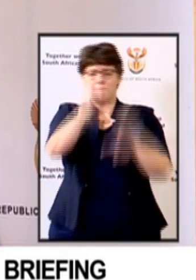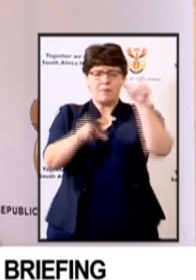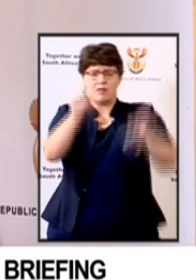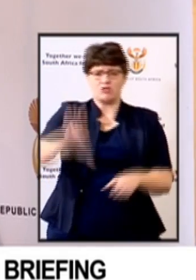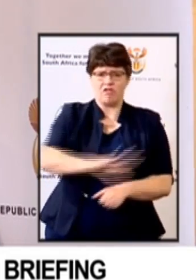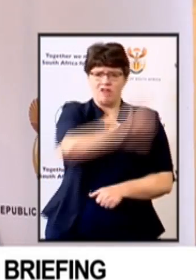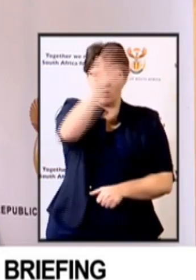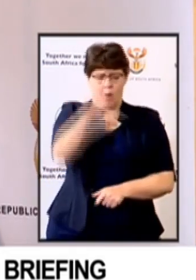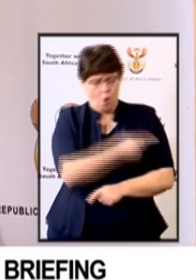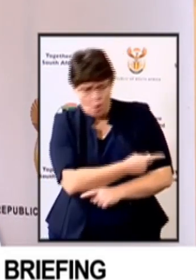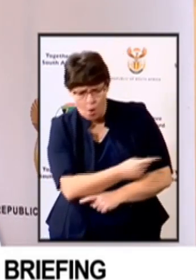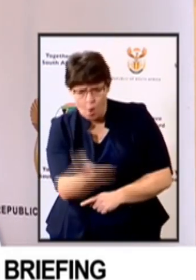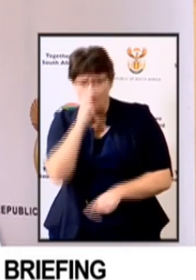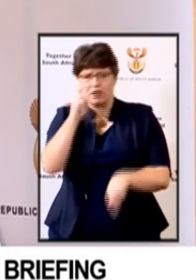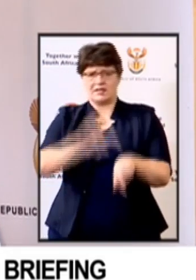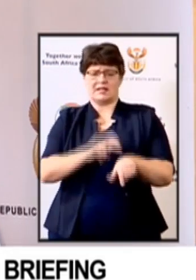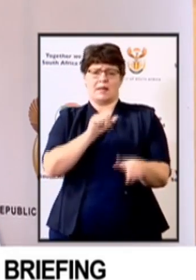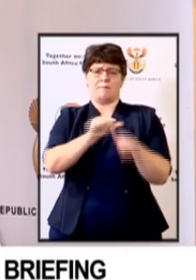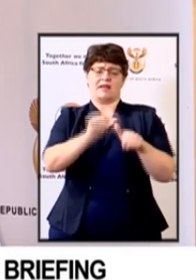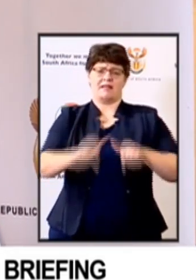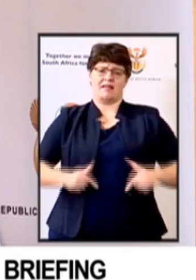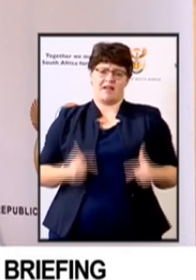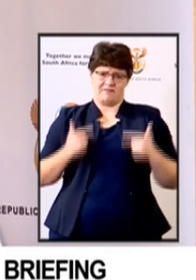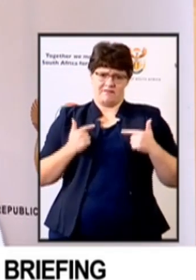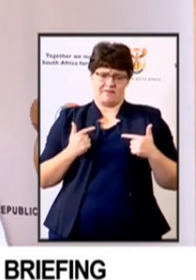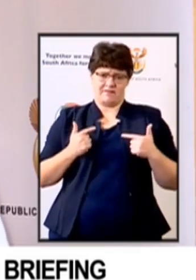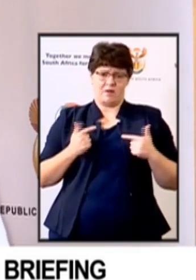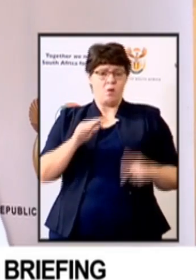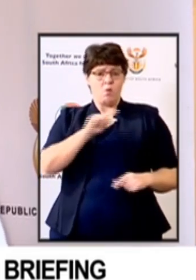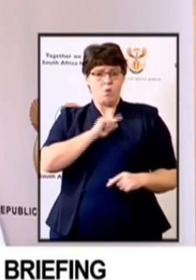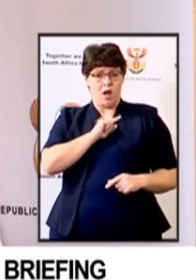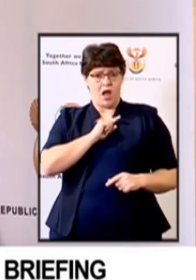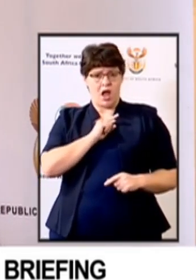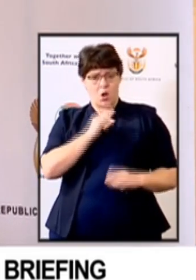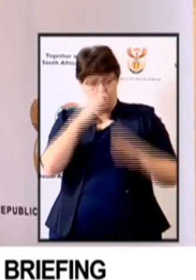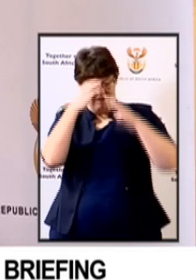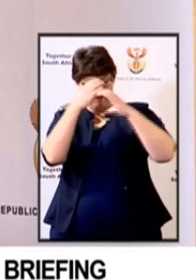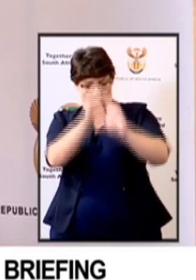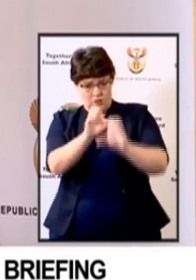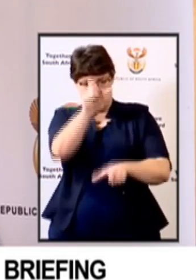Africans by putting people first.